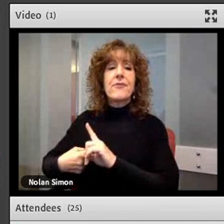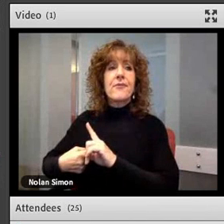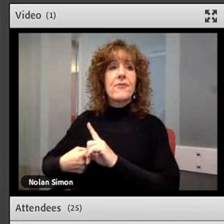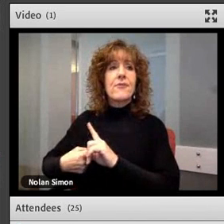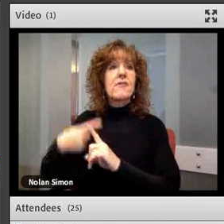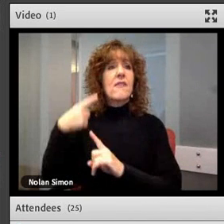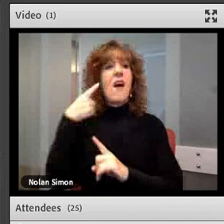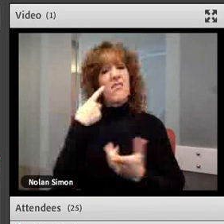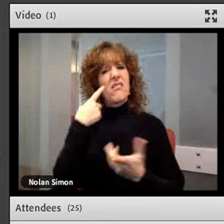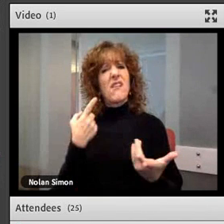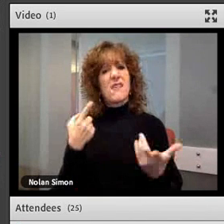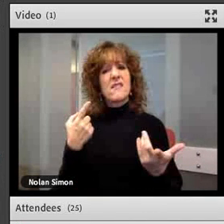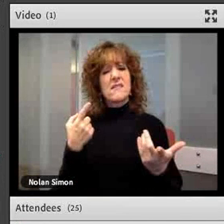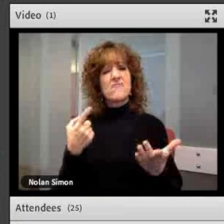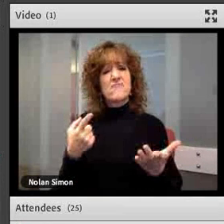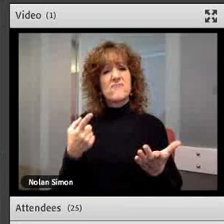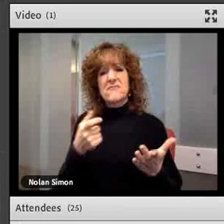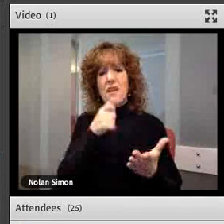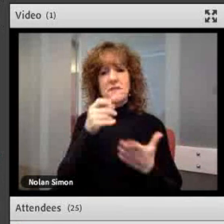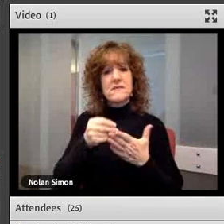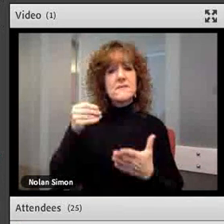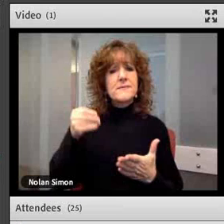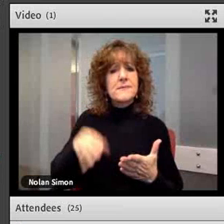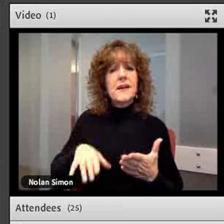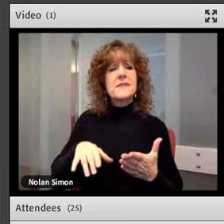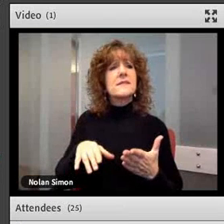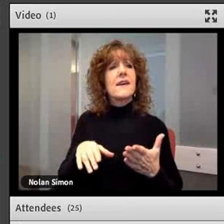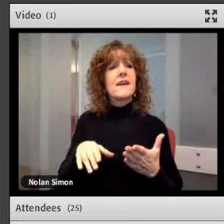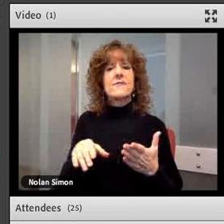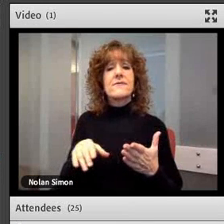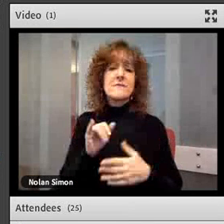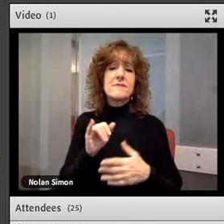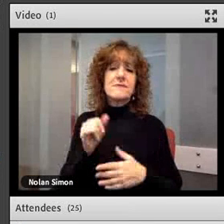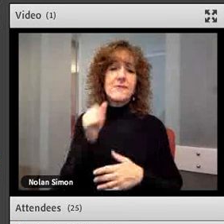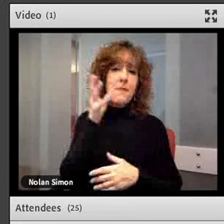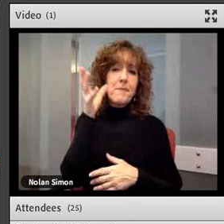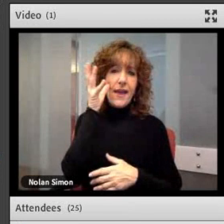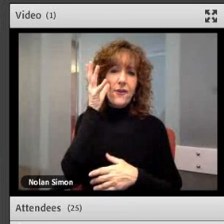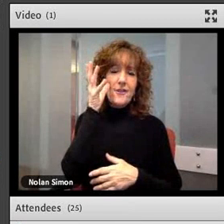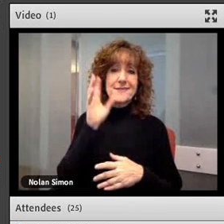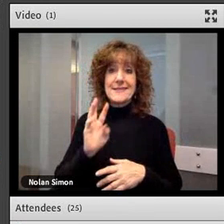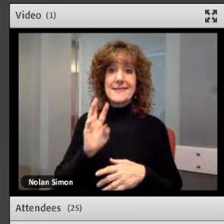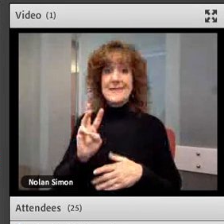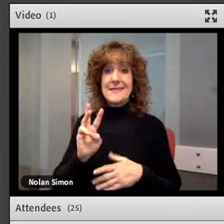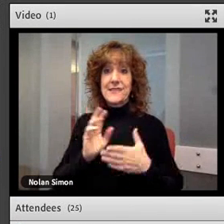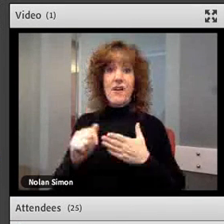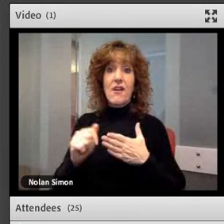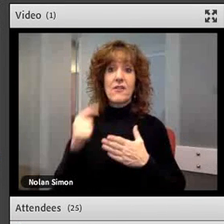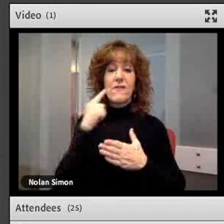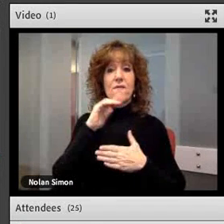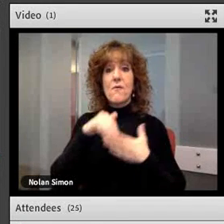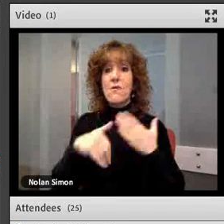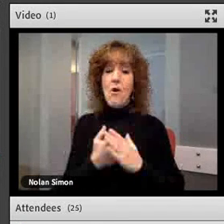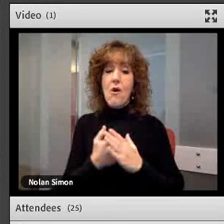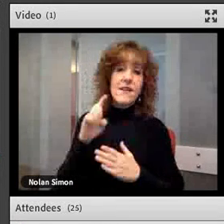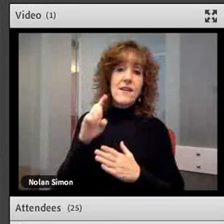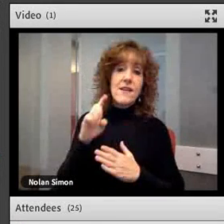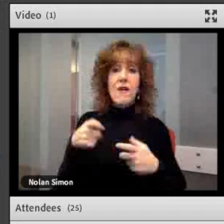So which I think is pretty affordable, even for parents, for $6 for all this